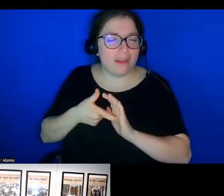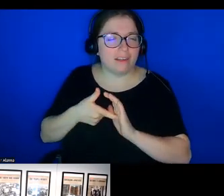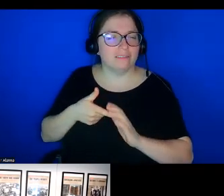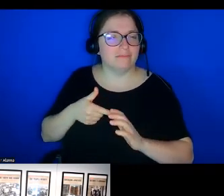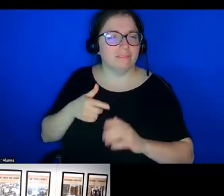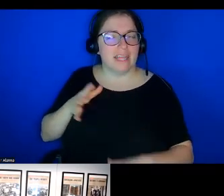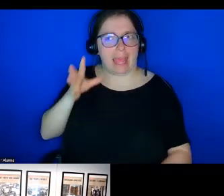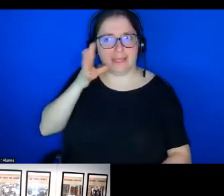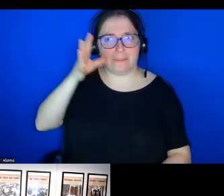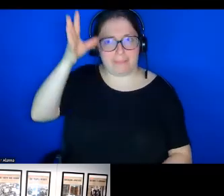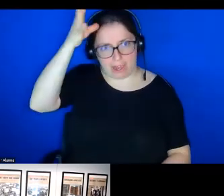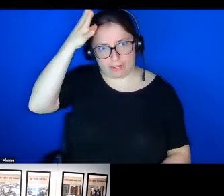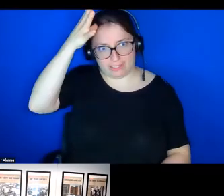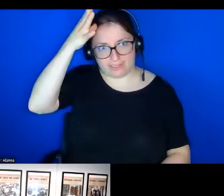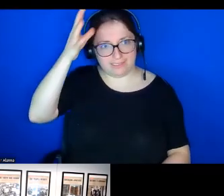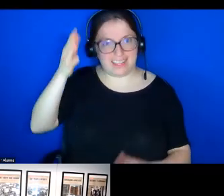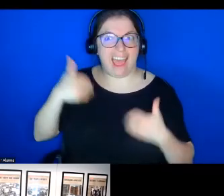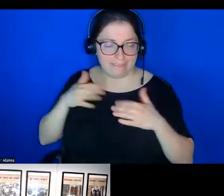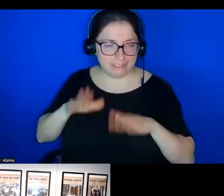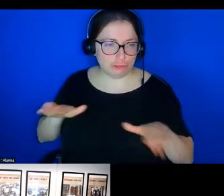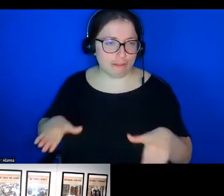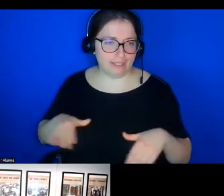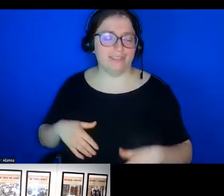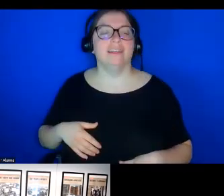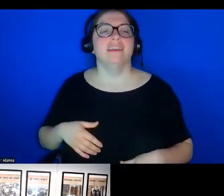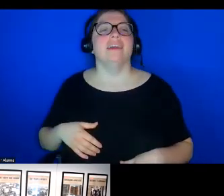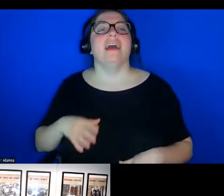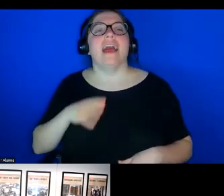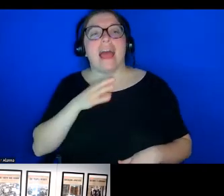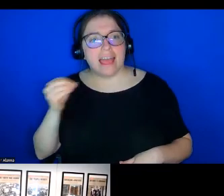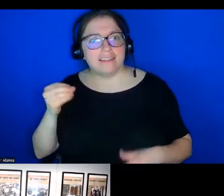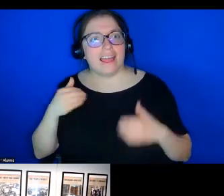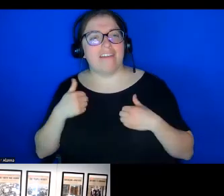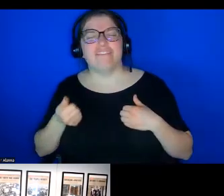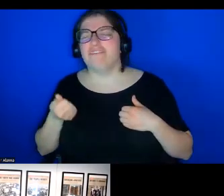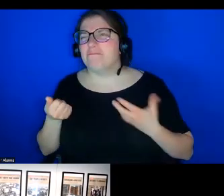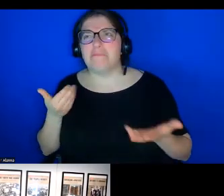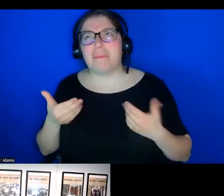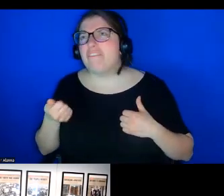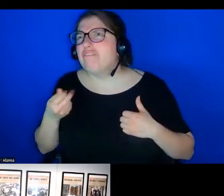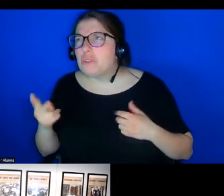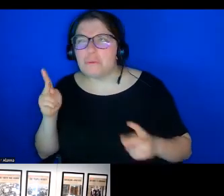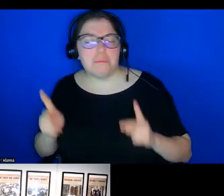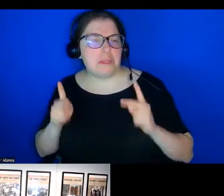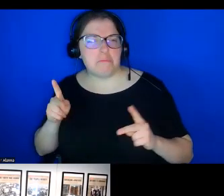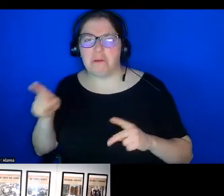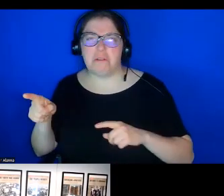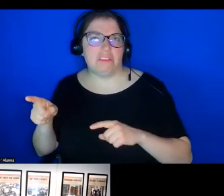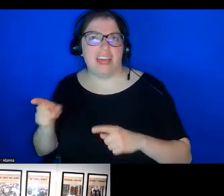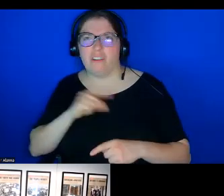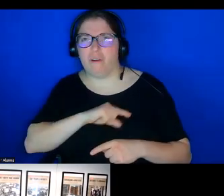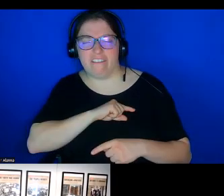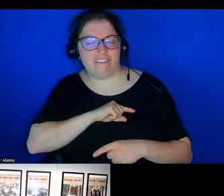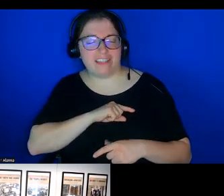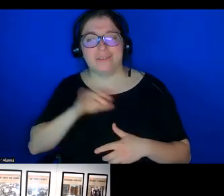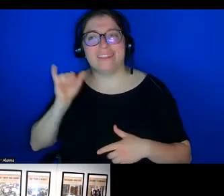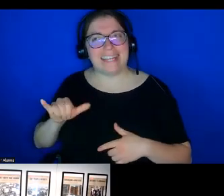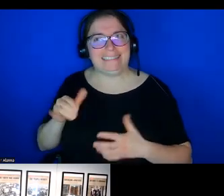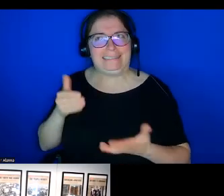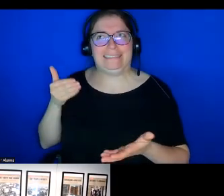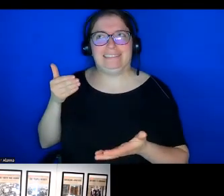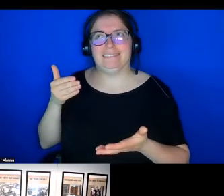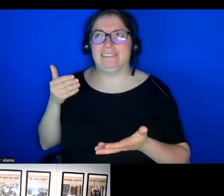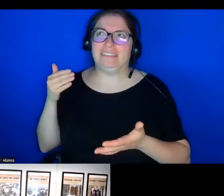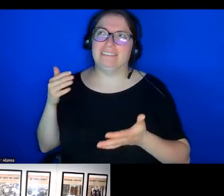people who are actually registered to be able to participate in those elections and that's like the next closest jurisdiction to new york city